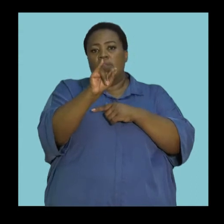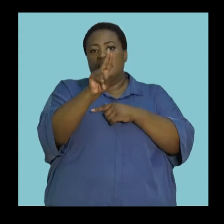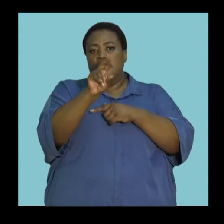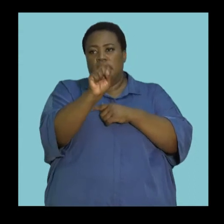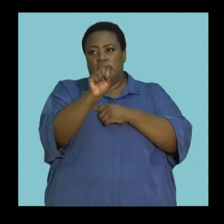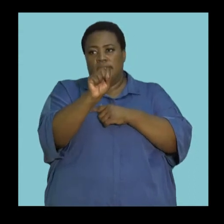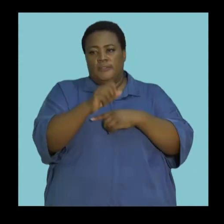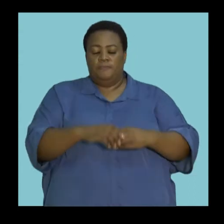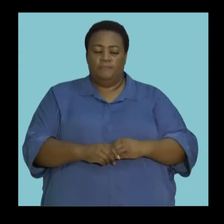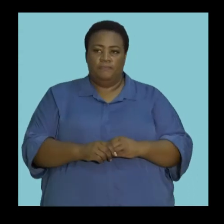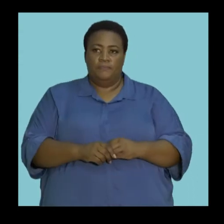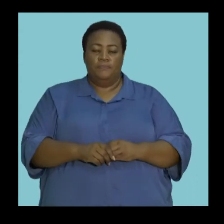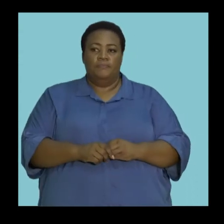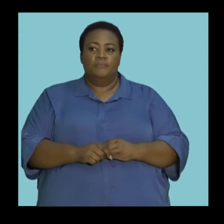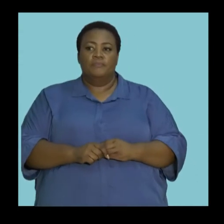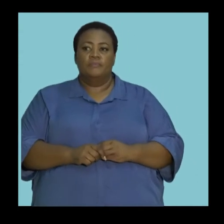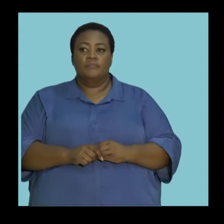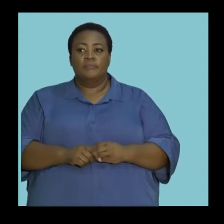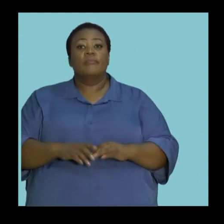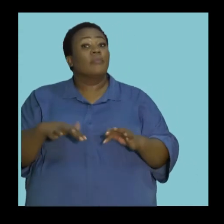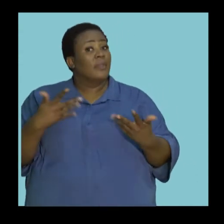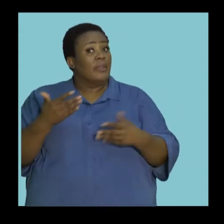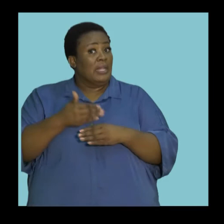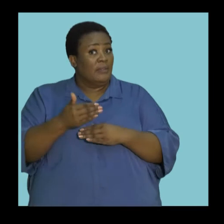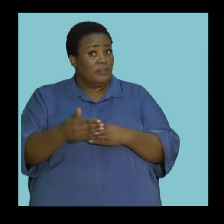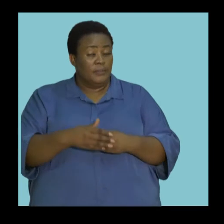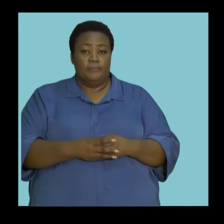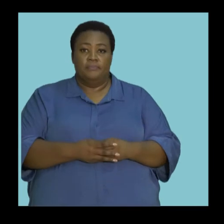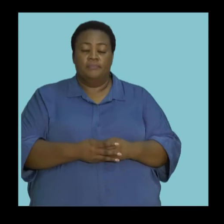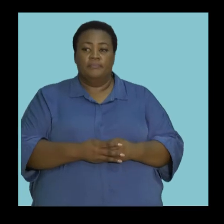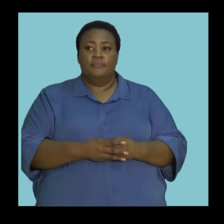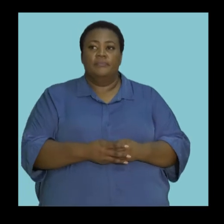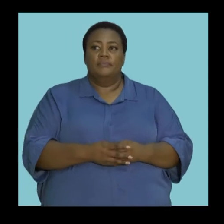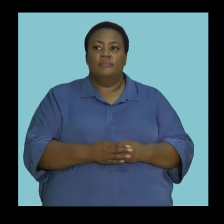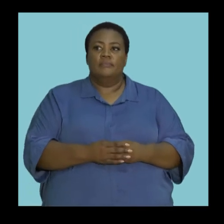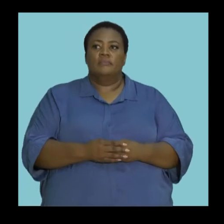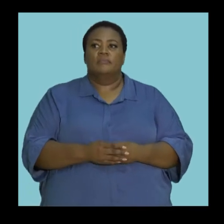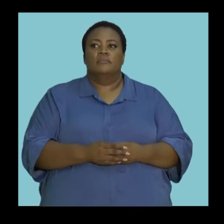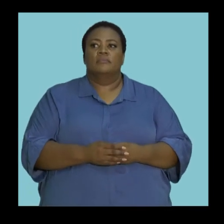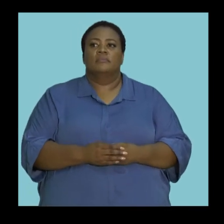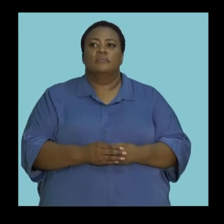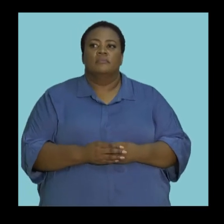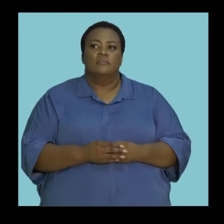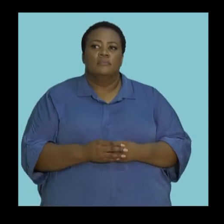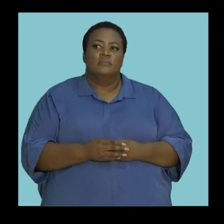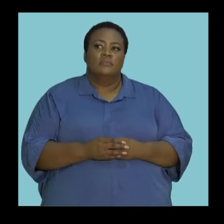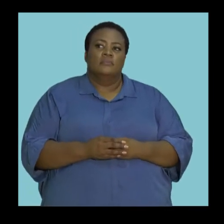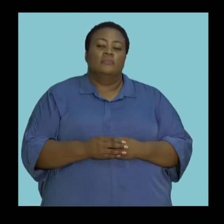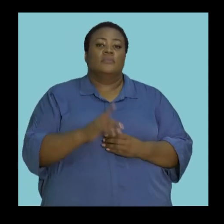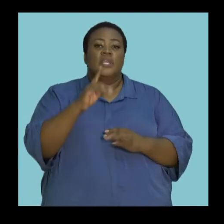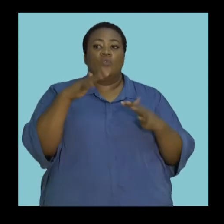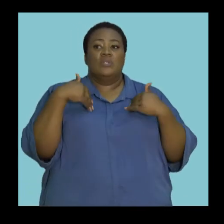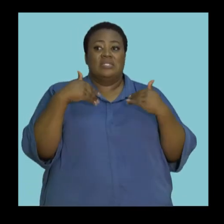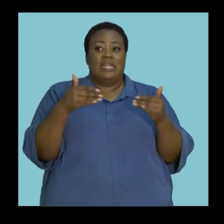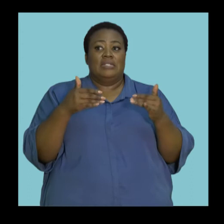here. Okay? What happens next? You then need to draw in one radius on the circle, and